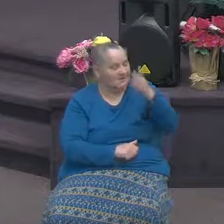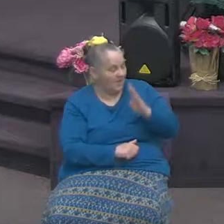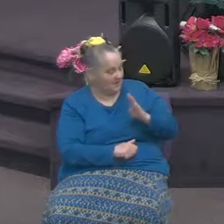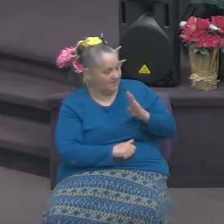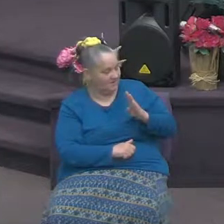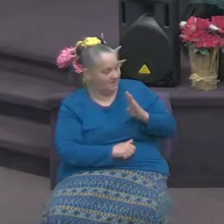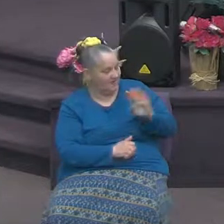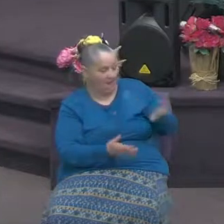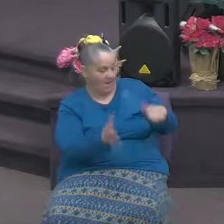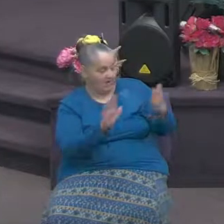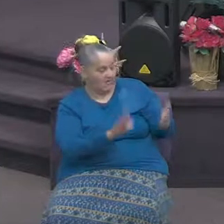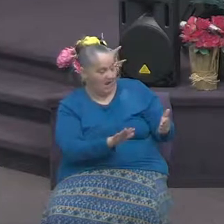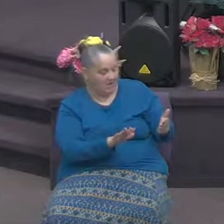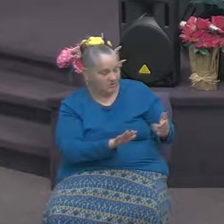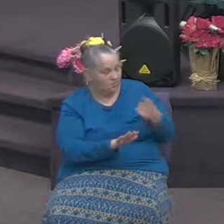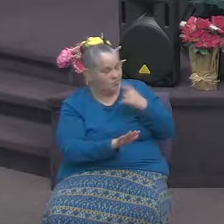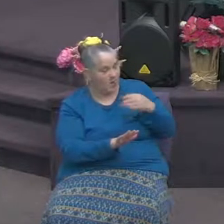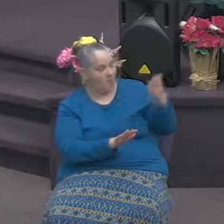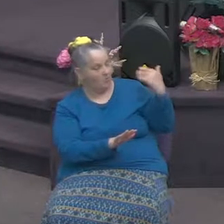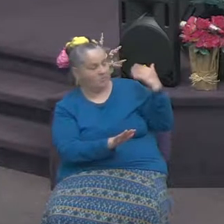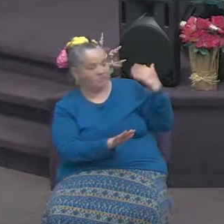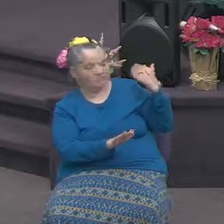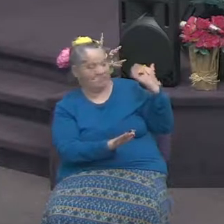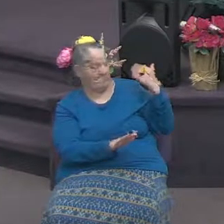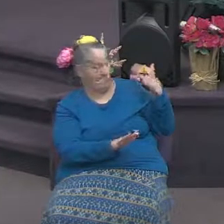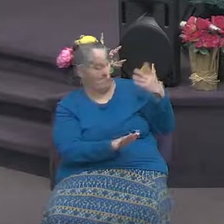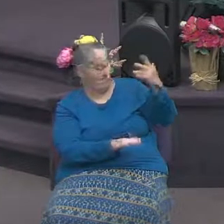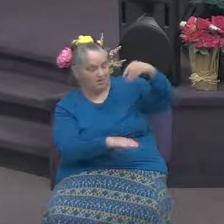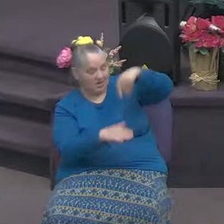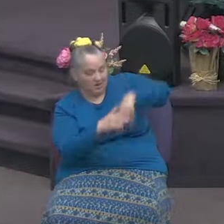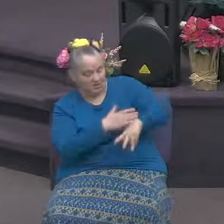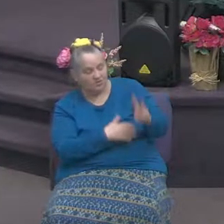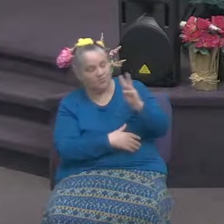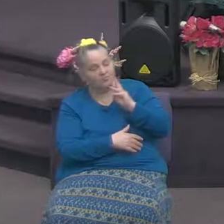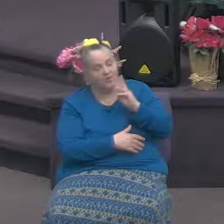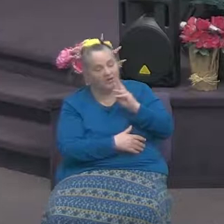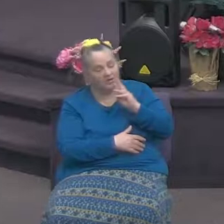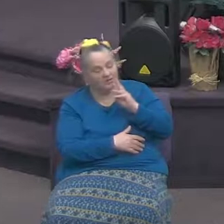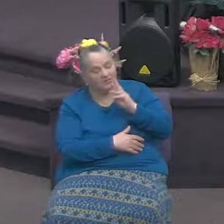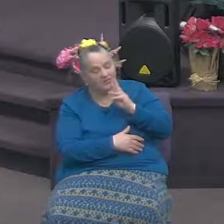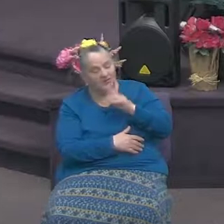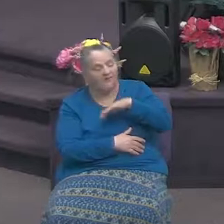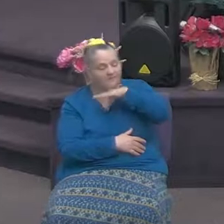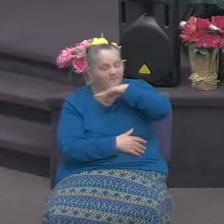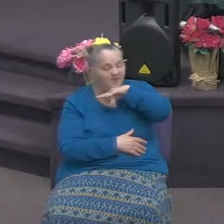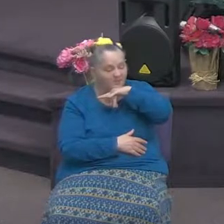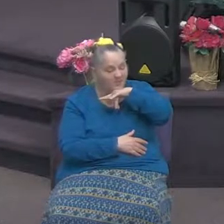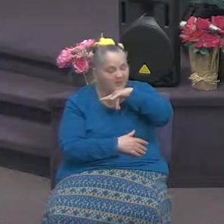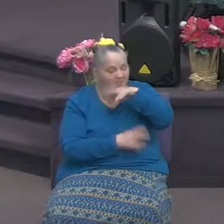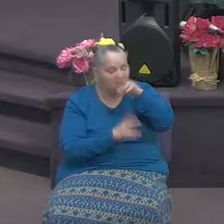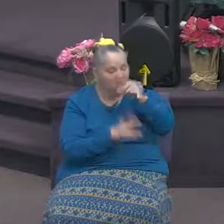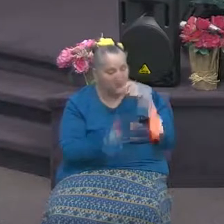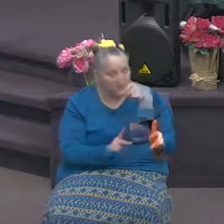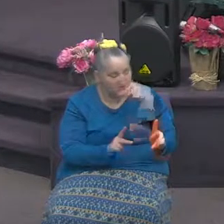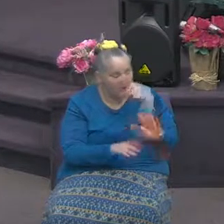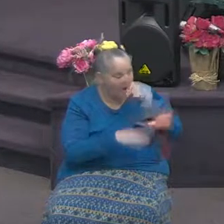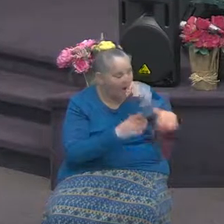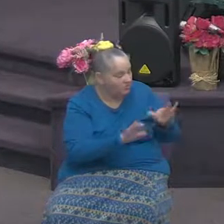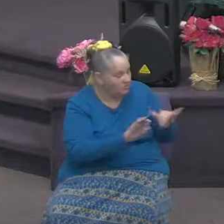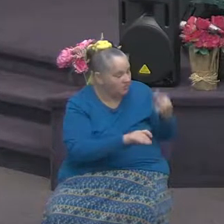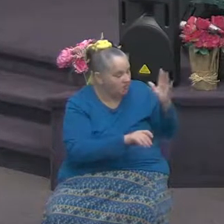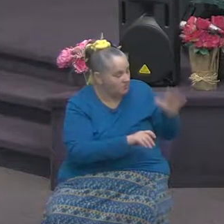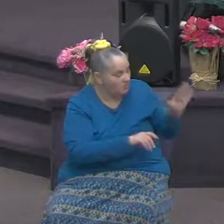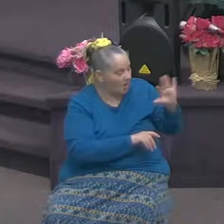God, I die to who I was. I go down into the water, an old filthy creature. And because all that you did on the